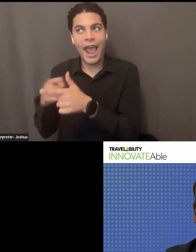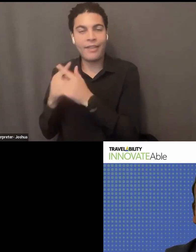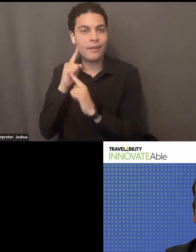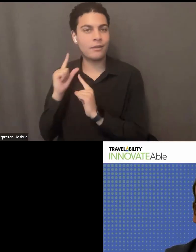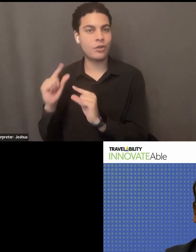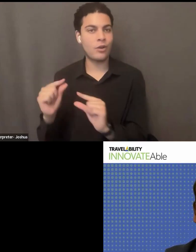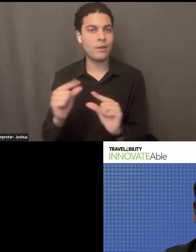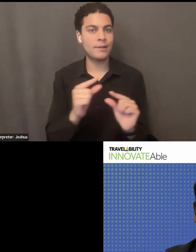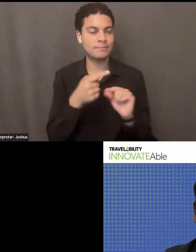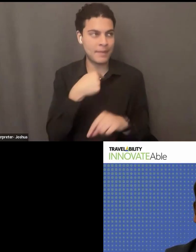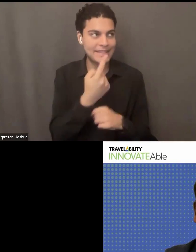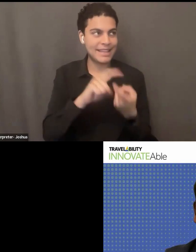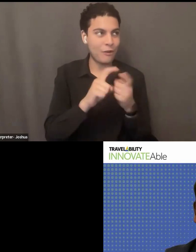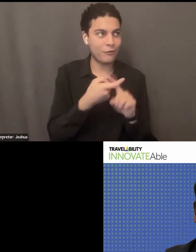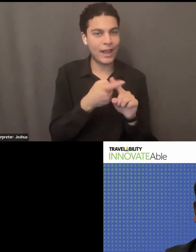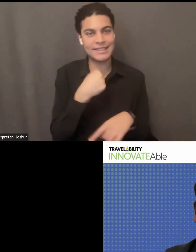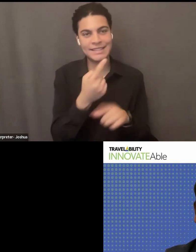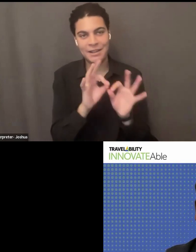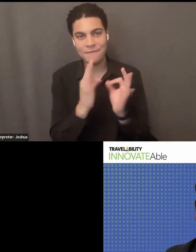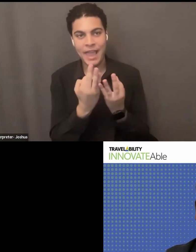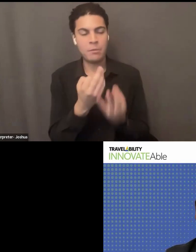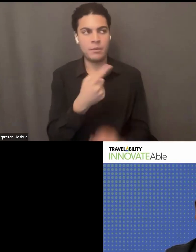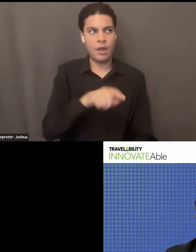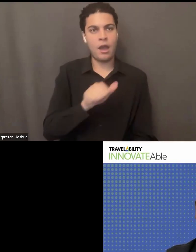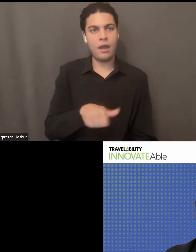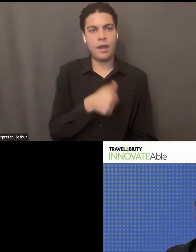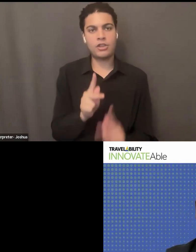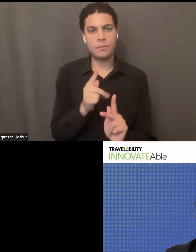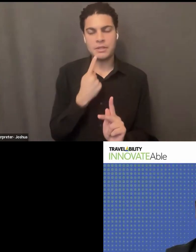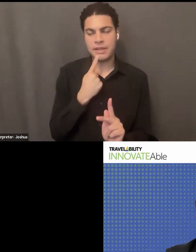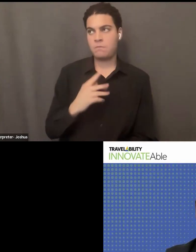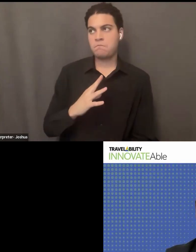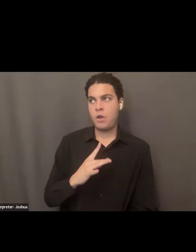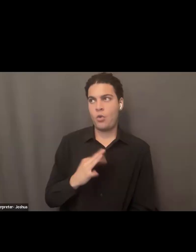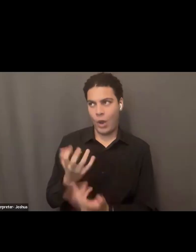they all want to experience it. That makes sense. Thank you very much. Thank you.